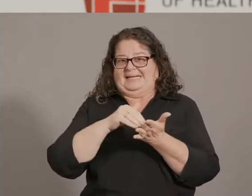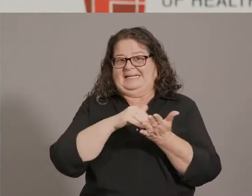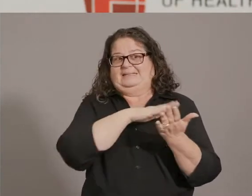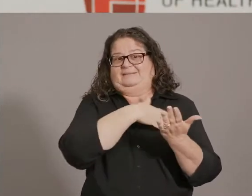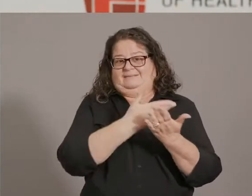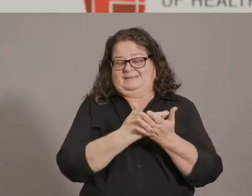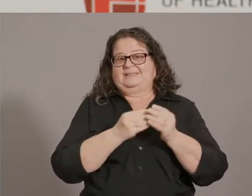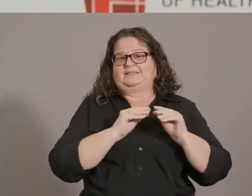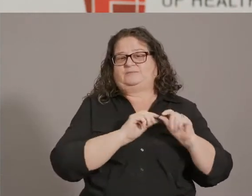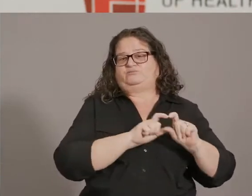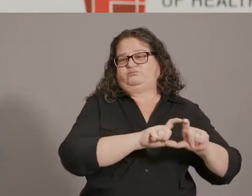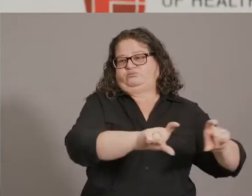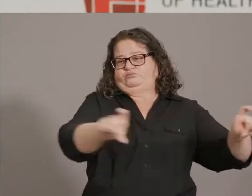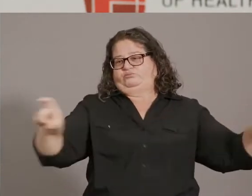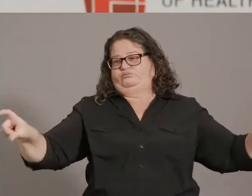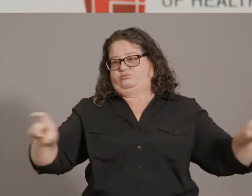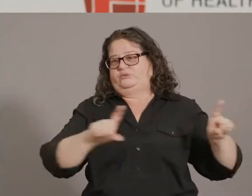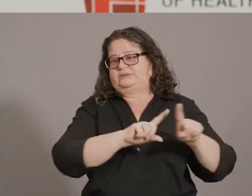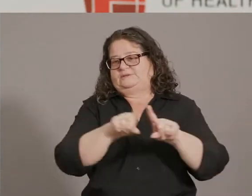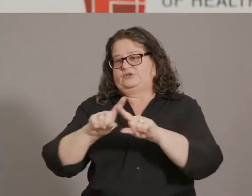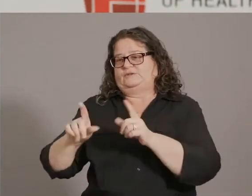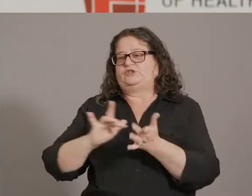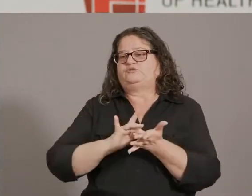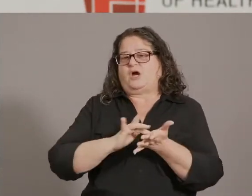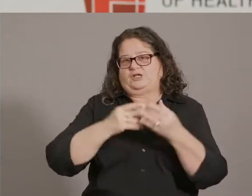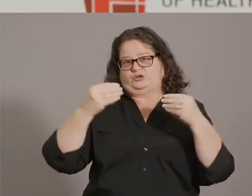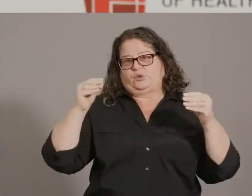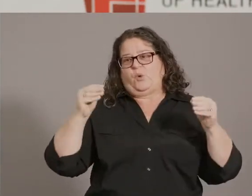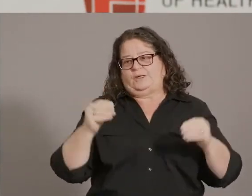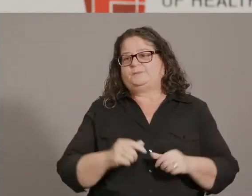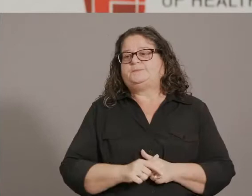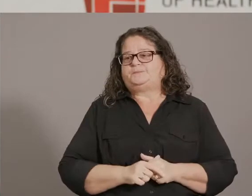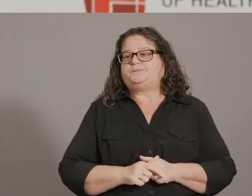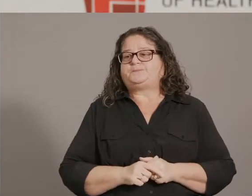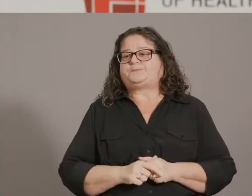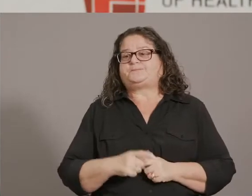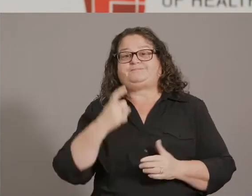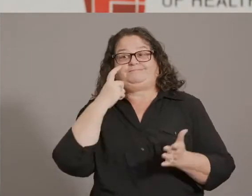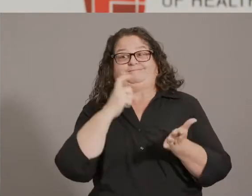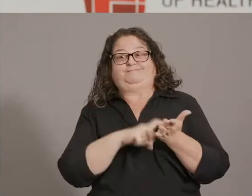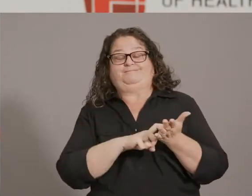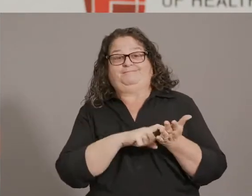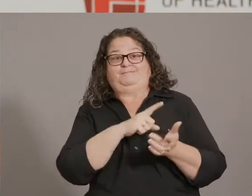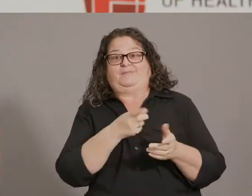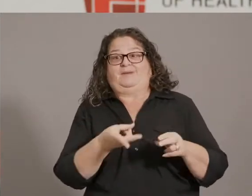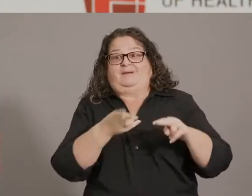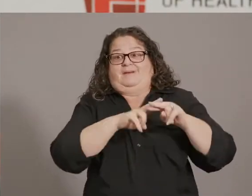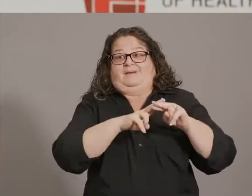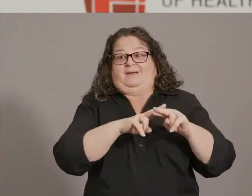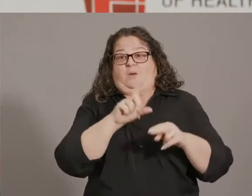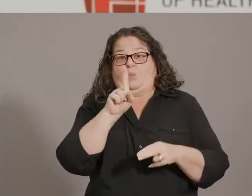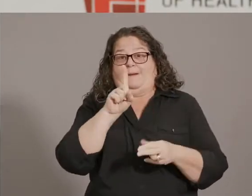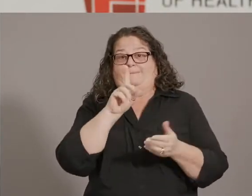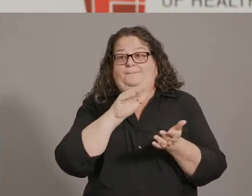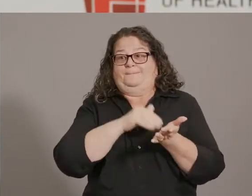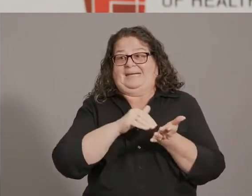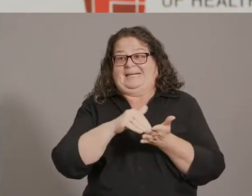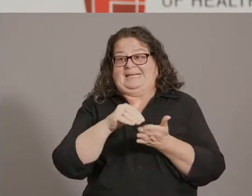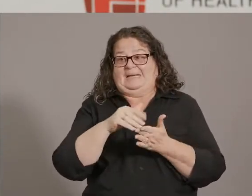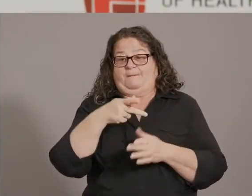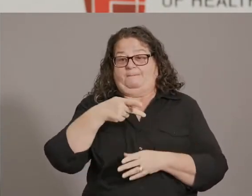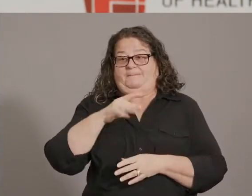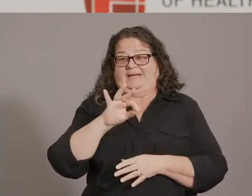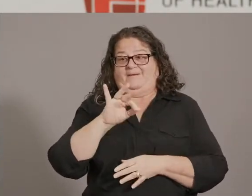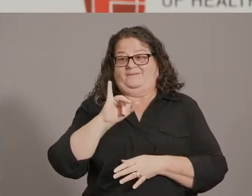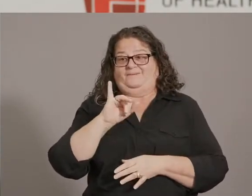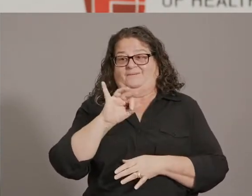same pharmacies. But they've also identified 1 million additional doses of Pfizer that are going to go to CVS stores.